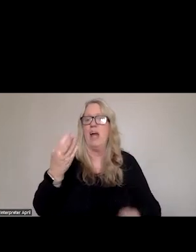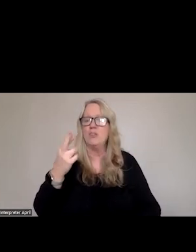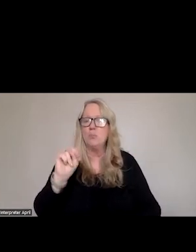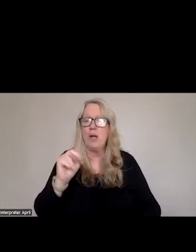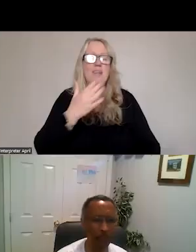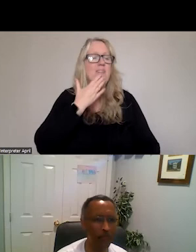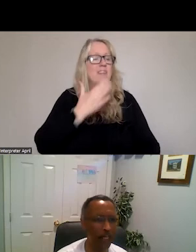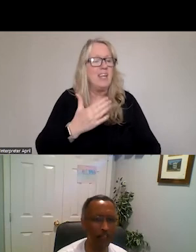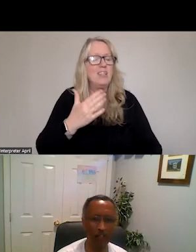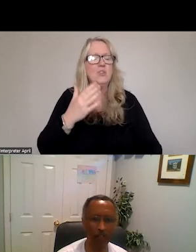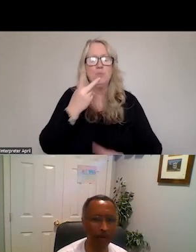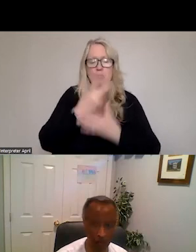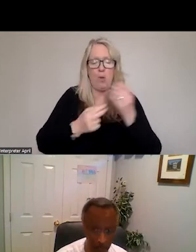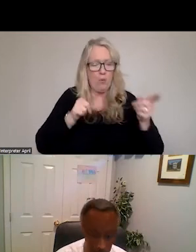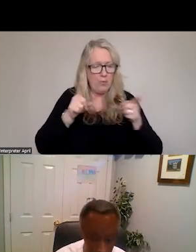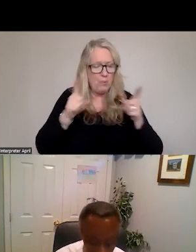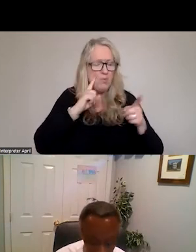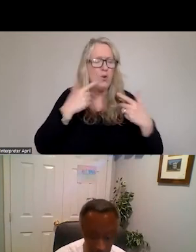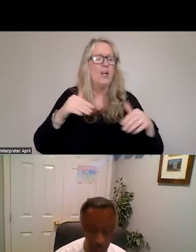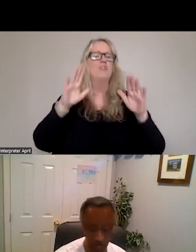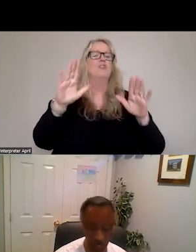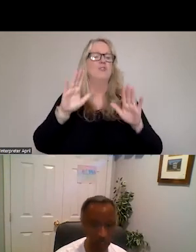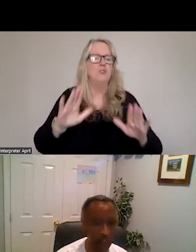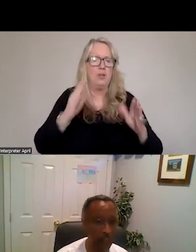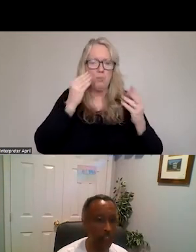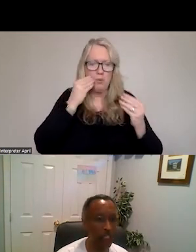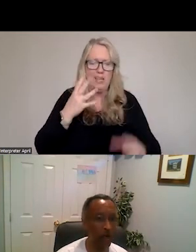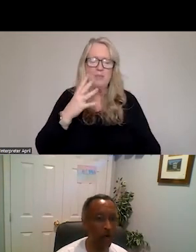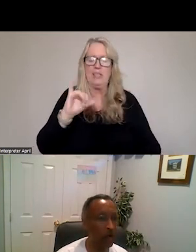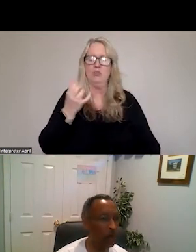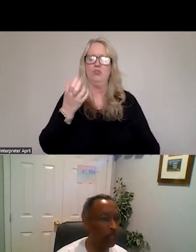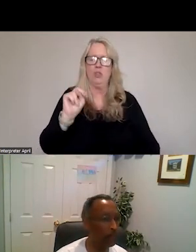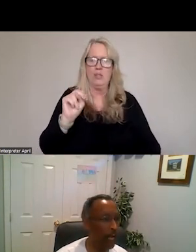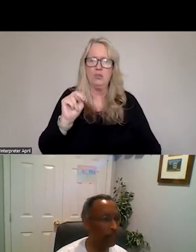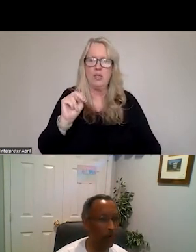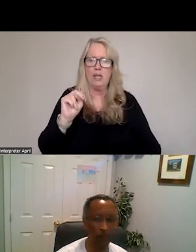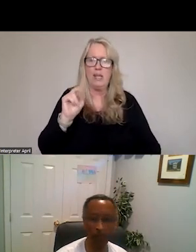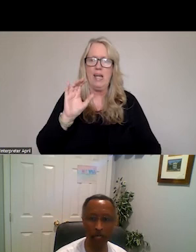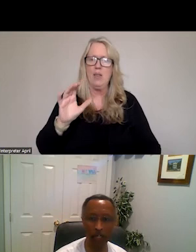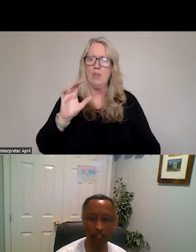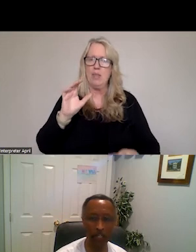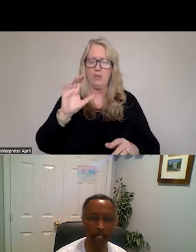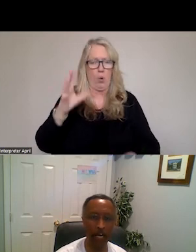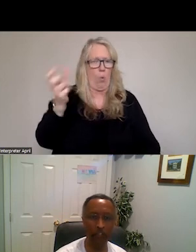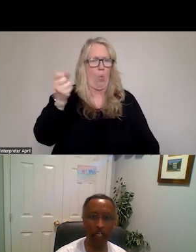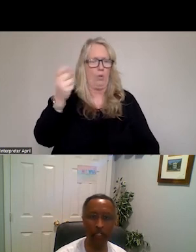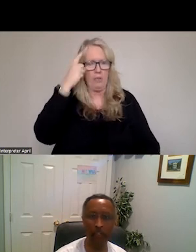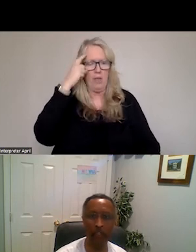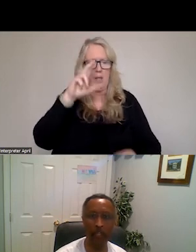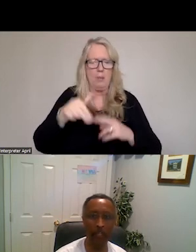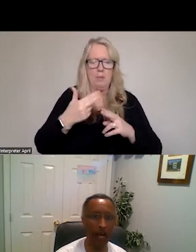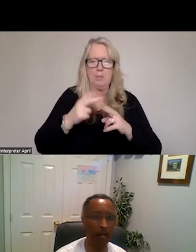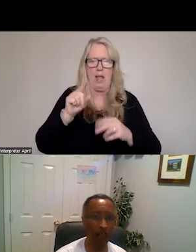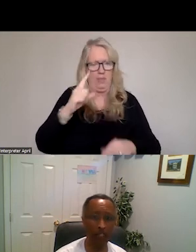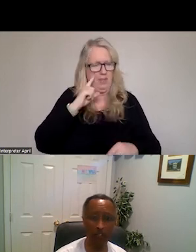and thank you, Jason, for that incredible information. Jason, keep a hold of that thought with regards to that hashing. I think you're going to